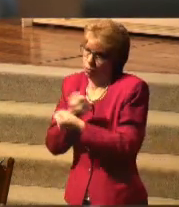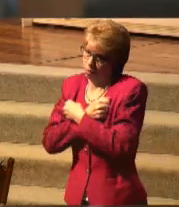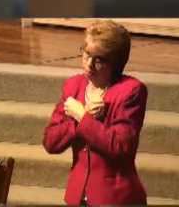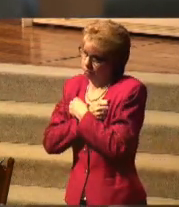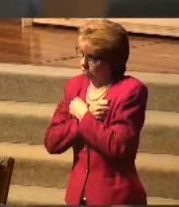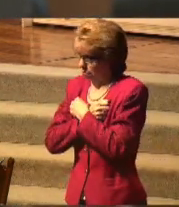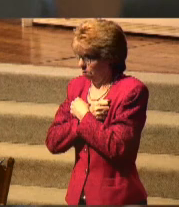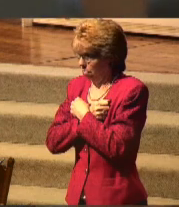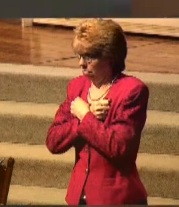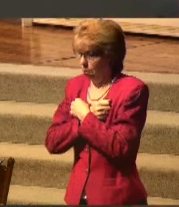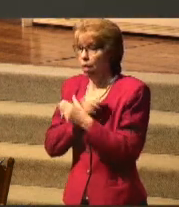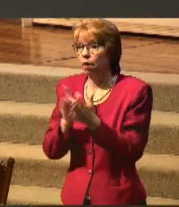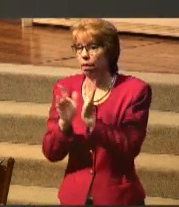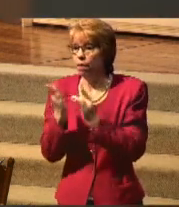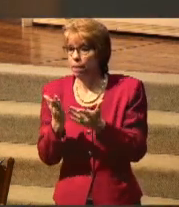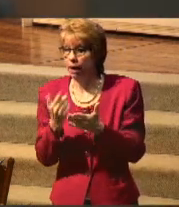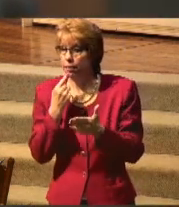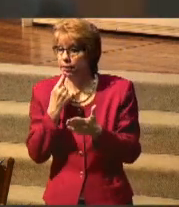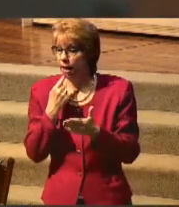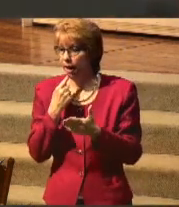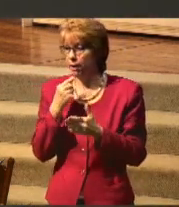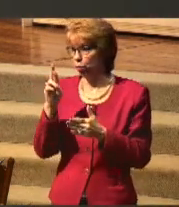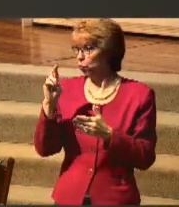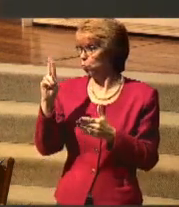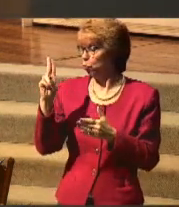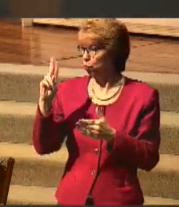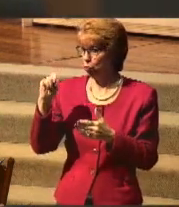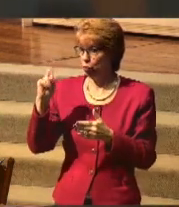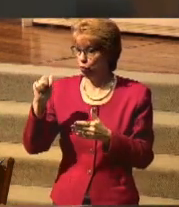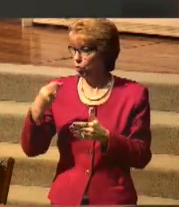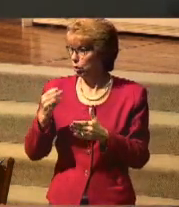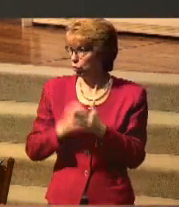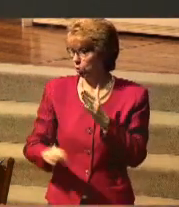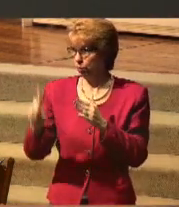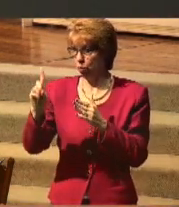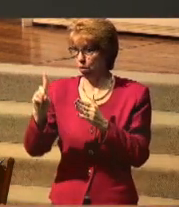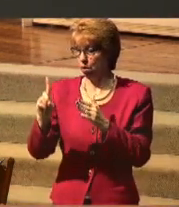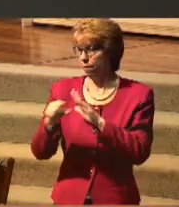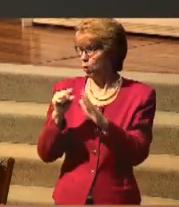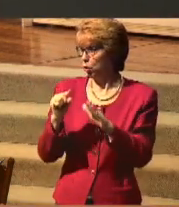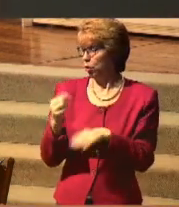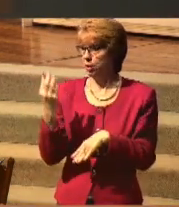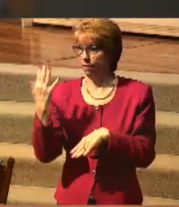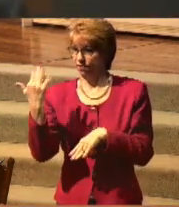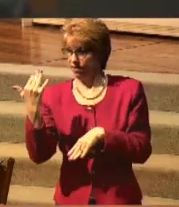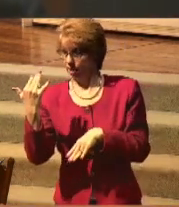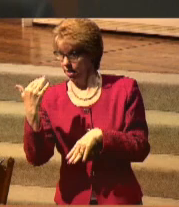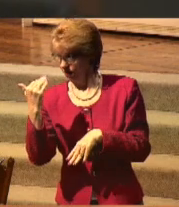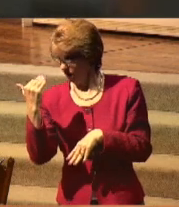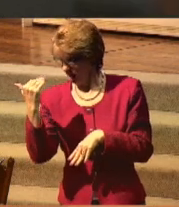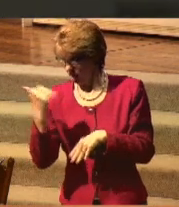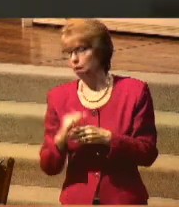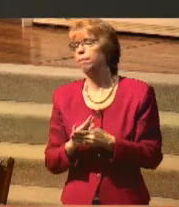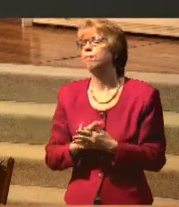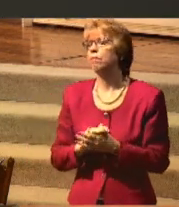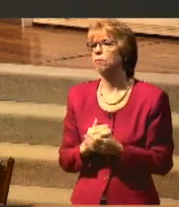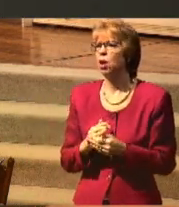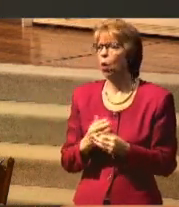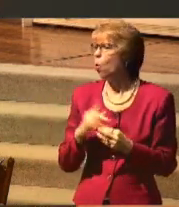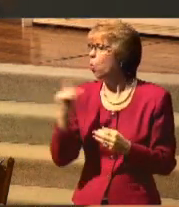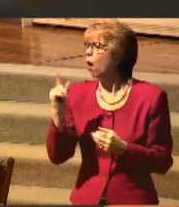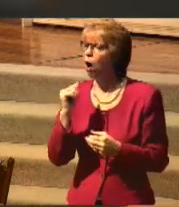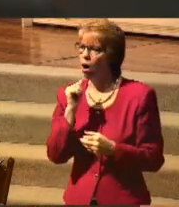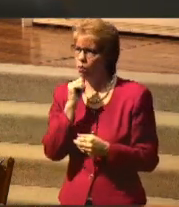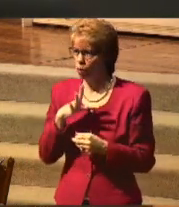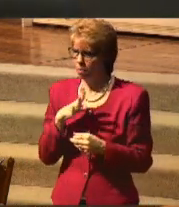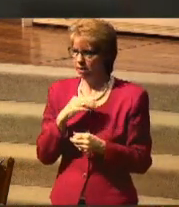Bible tells us in Ruth chapter 1, verse 16, that there was a young lady that was not loved. You would probably say, you